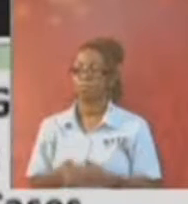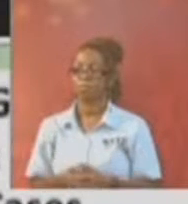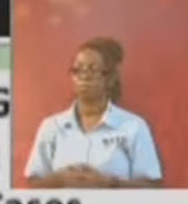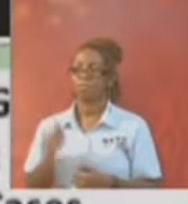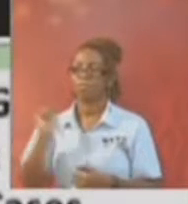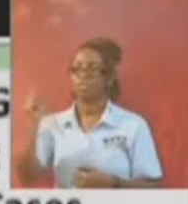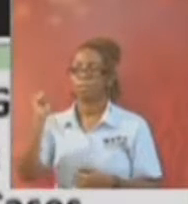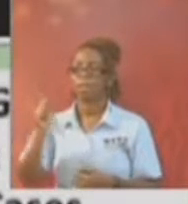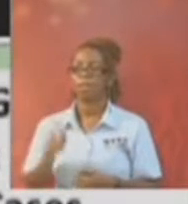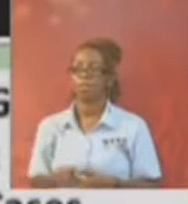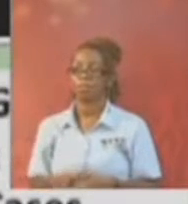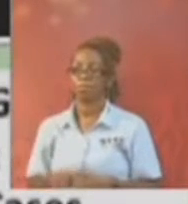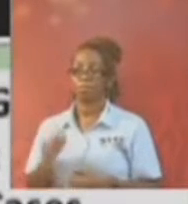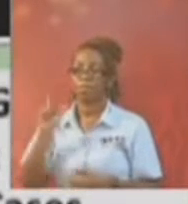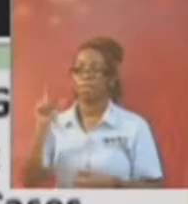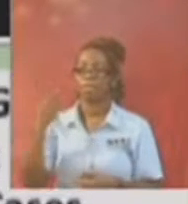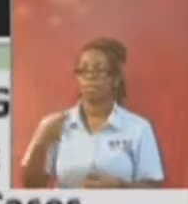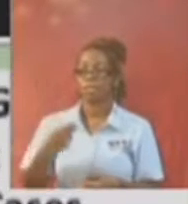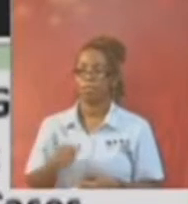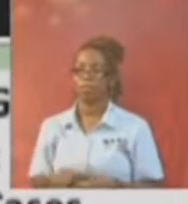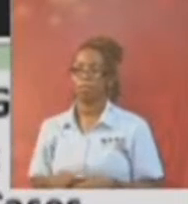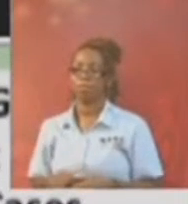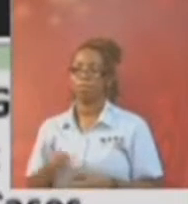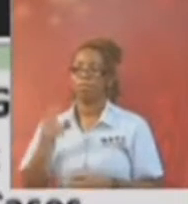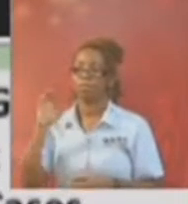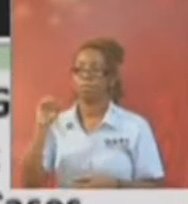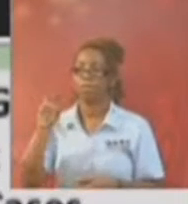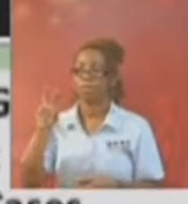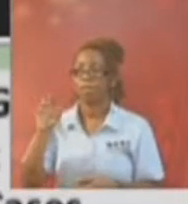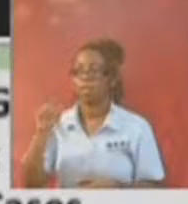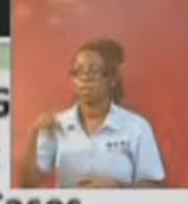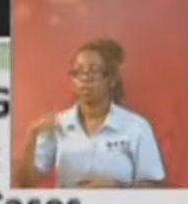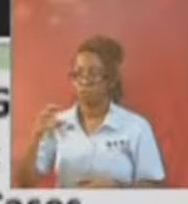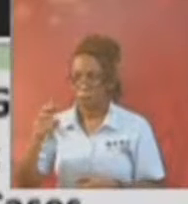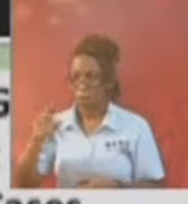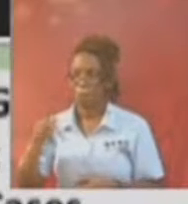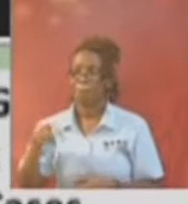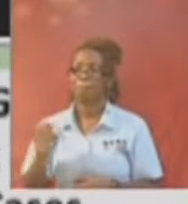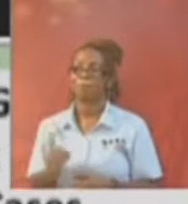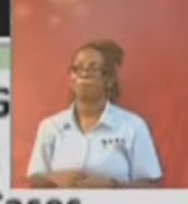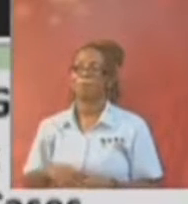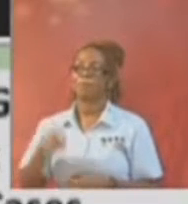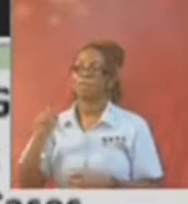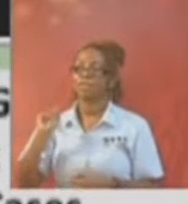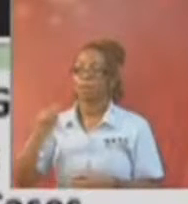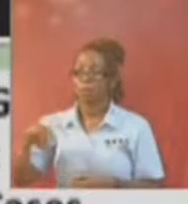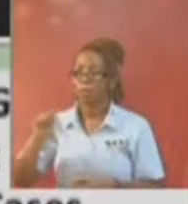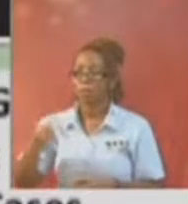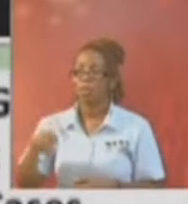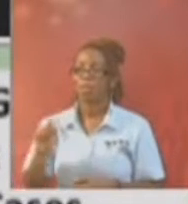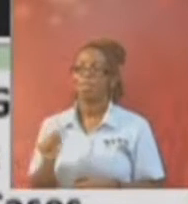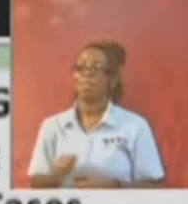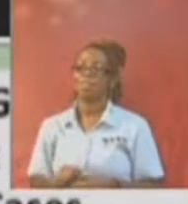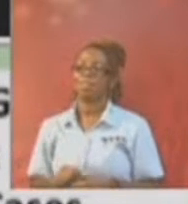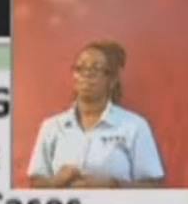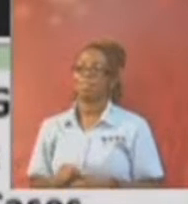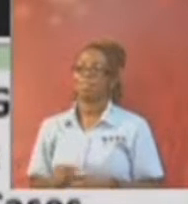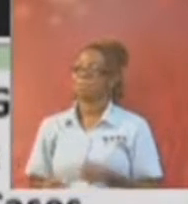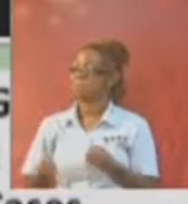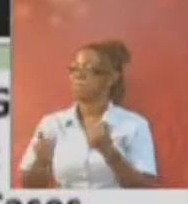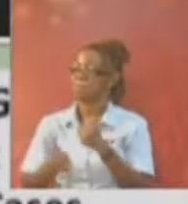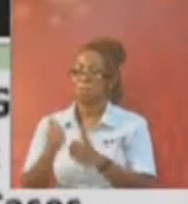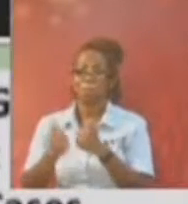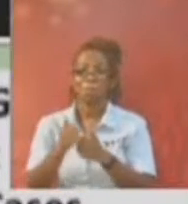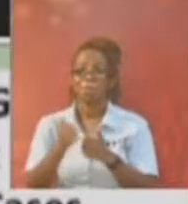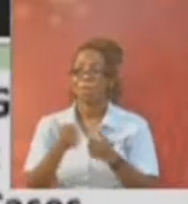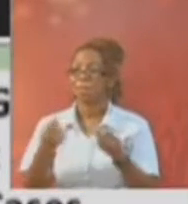Hoquita, Aruca, Curep, Tunapuna. Those tends to be our hotspots, our areas with a larger number of